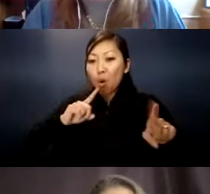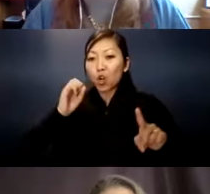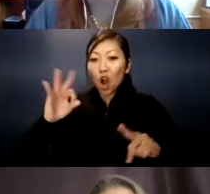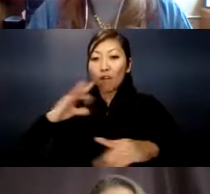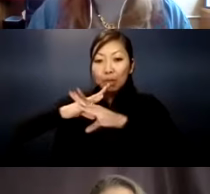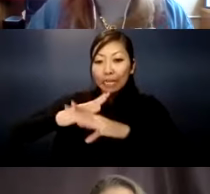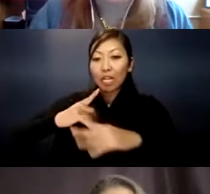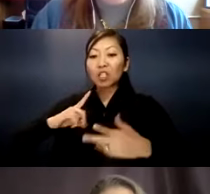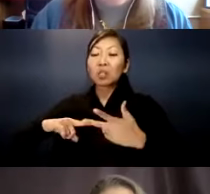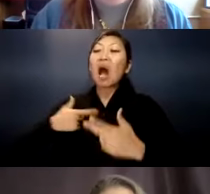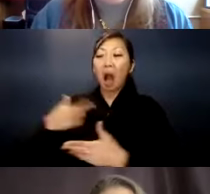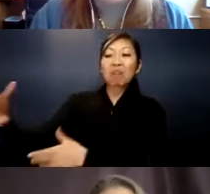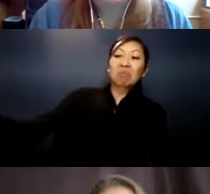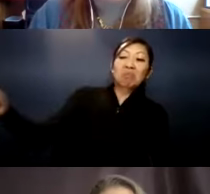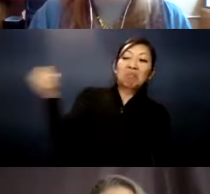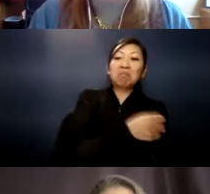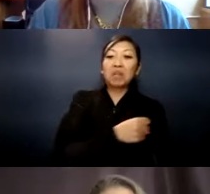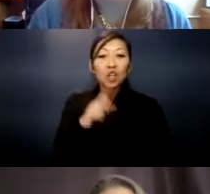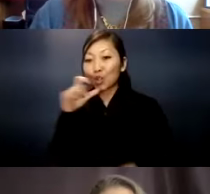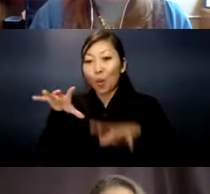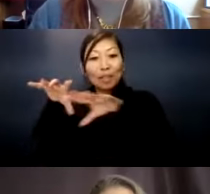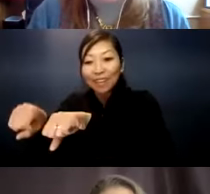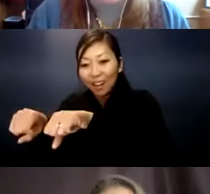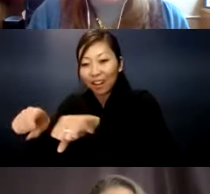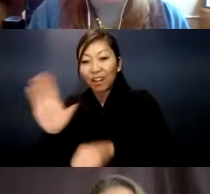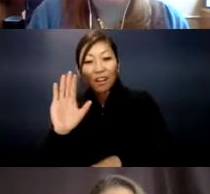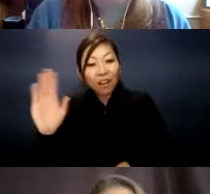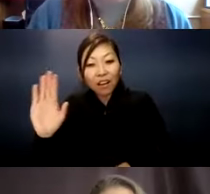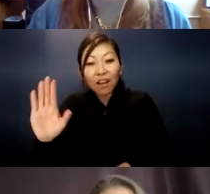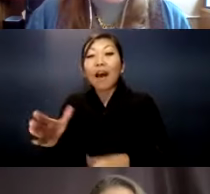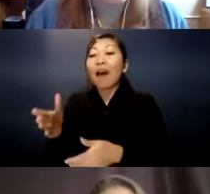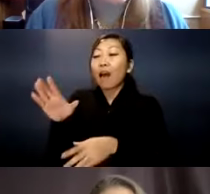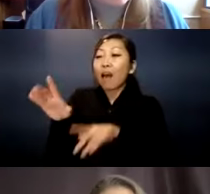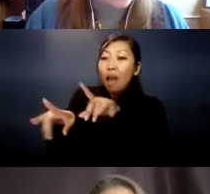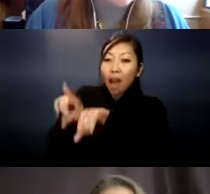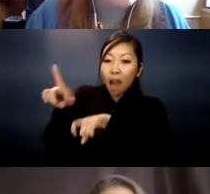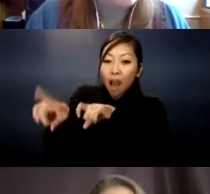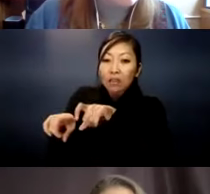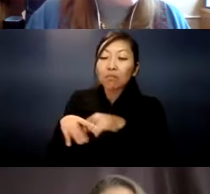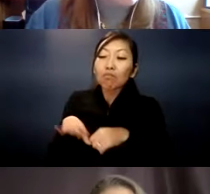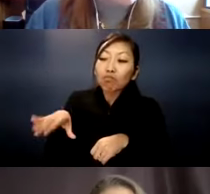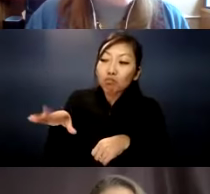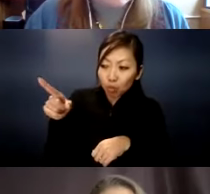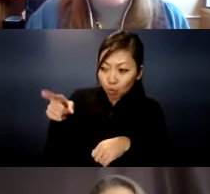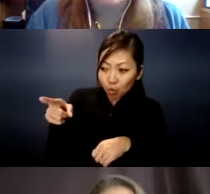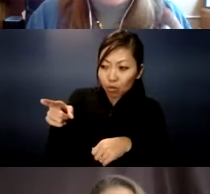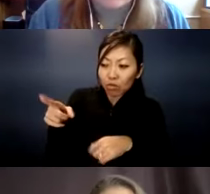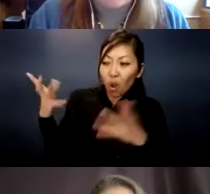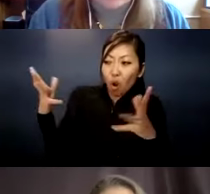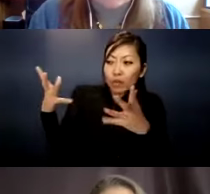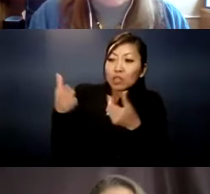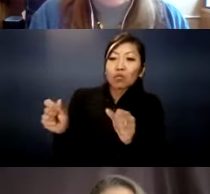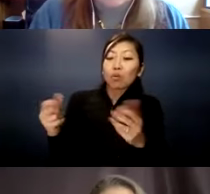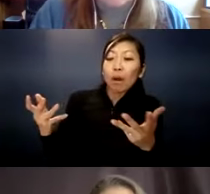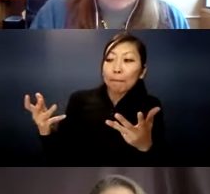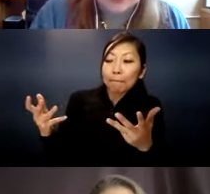safe. Don't take over. What you can do instead is ask, well, what have you tried? What's worked